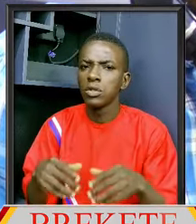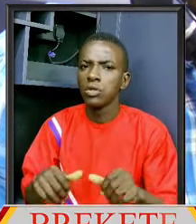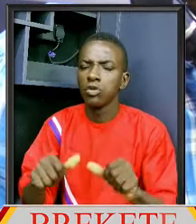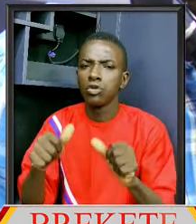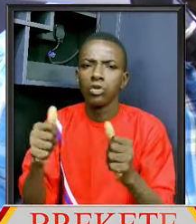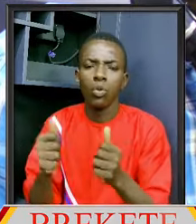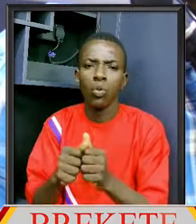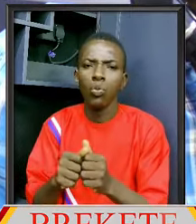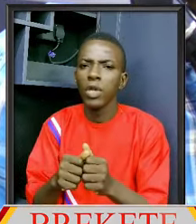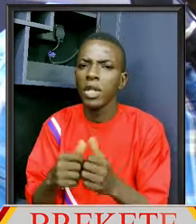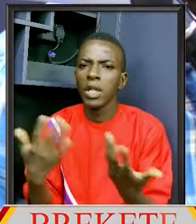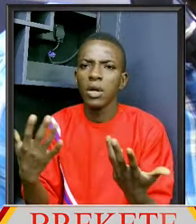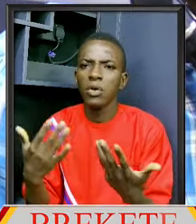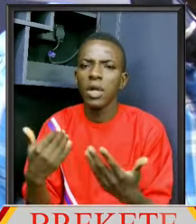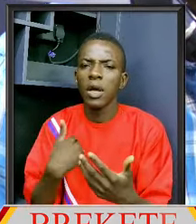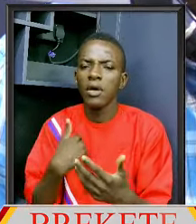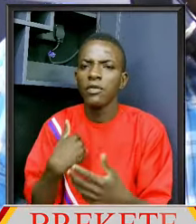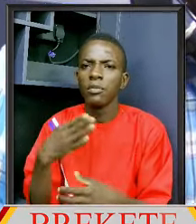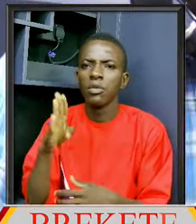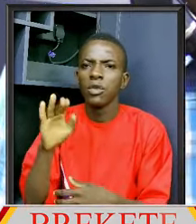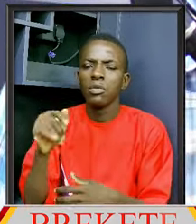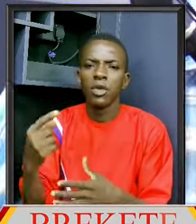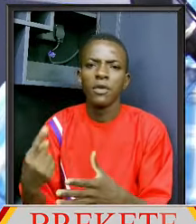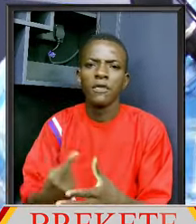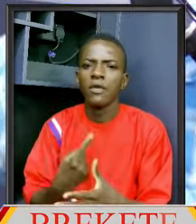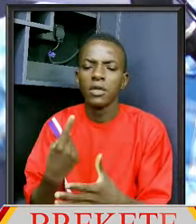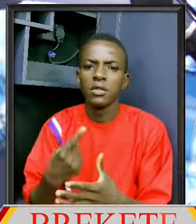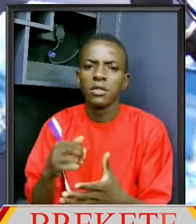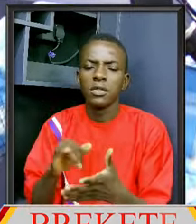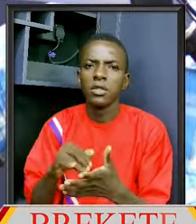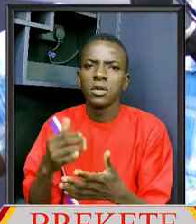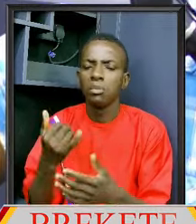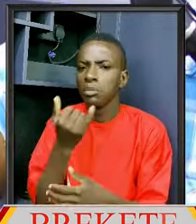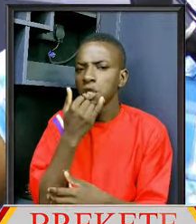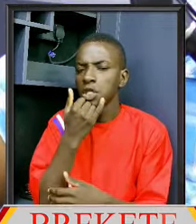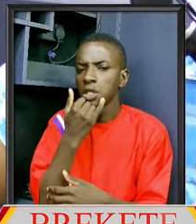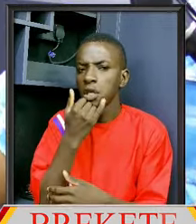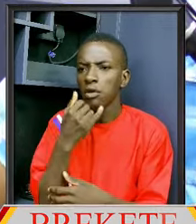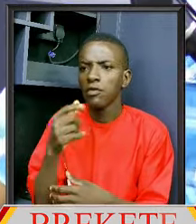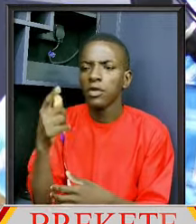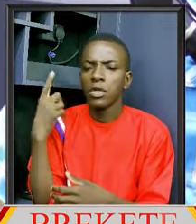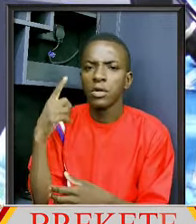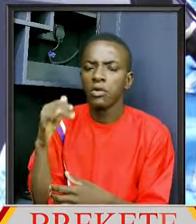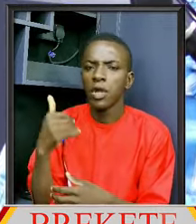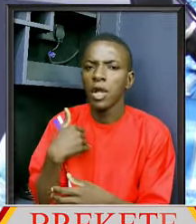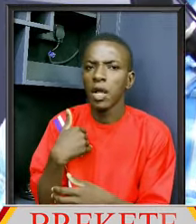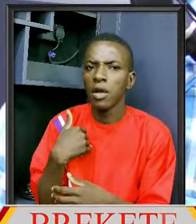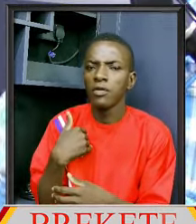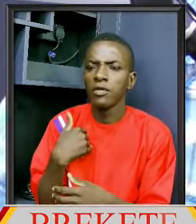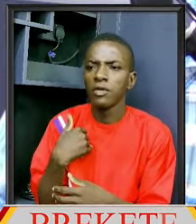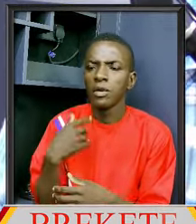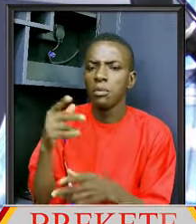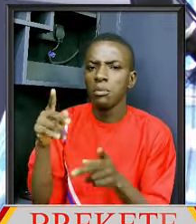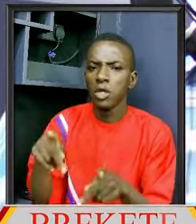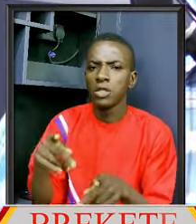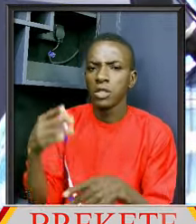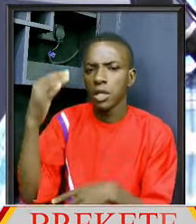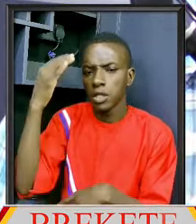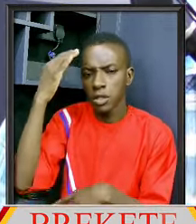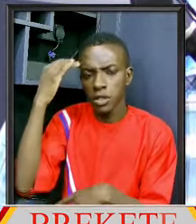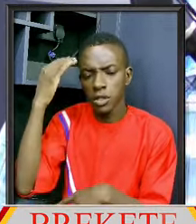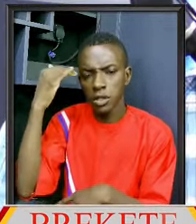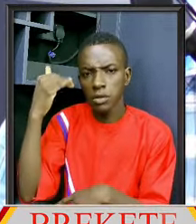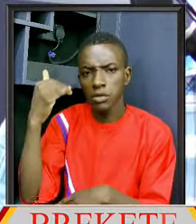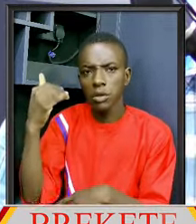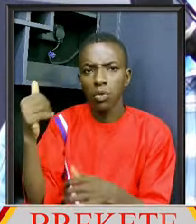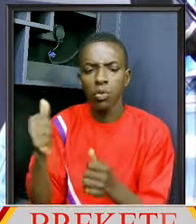medication without having BP at first. And this is the mistake of the lab. We all have personal experience. I have